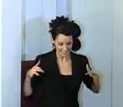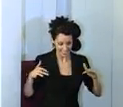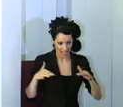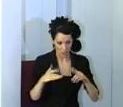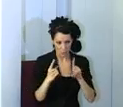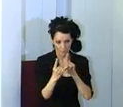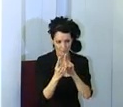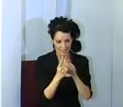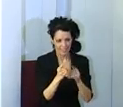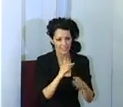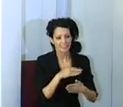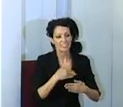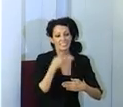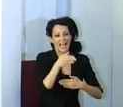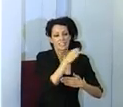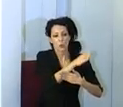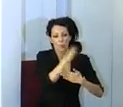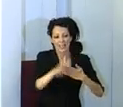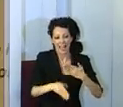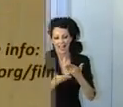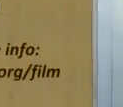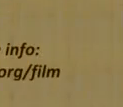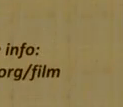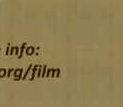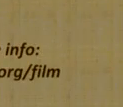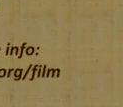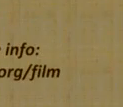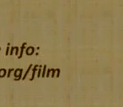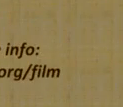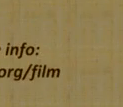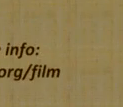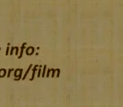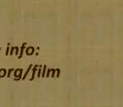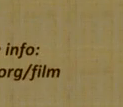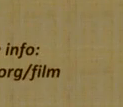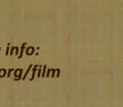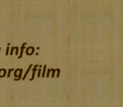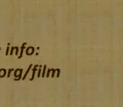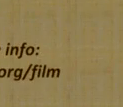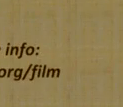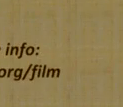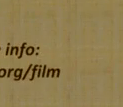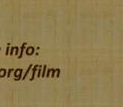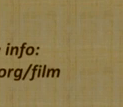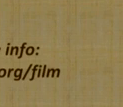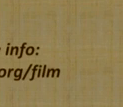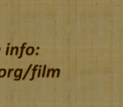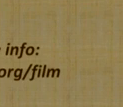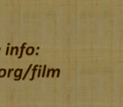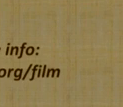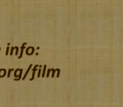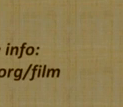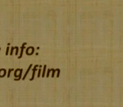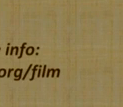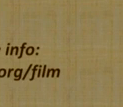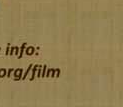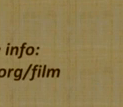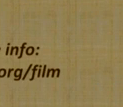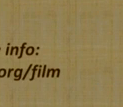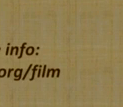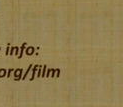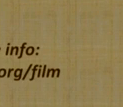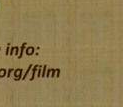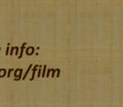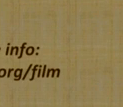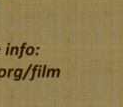next weekend here, Friday and Saturday evenings, for a CMG short film festival. There'll be a large screen in the